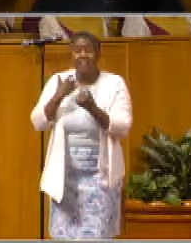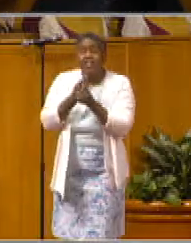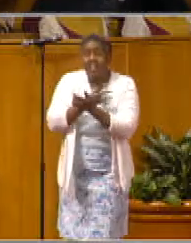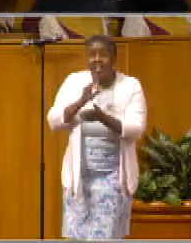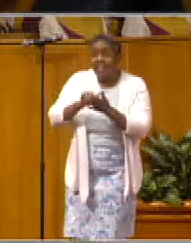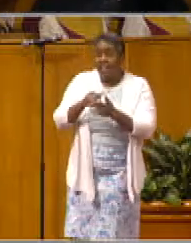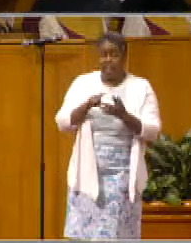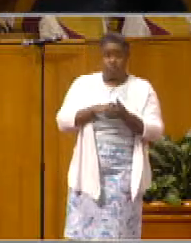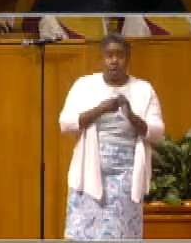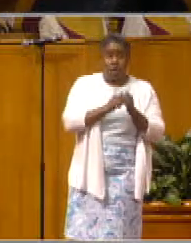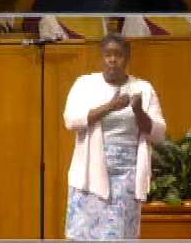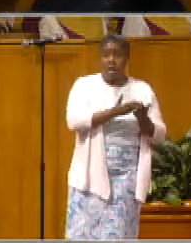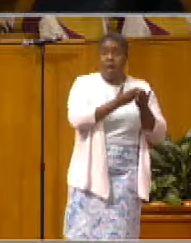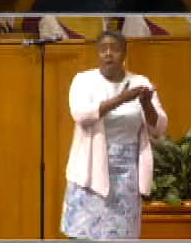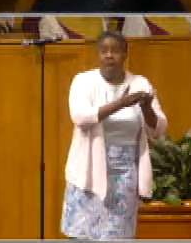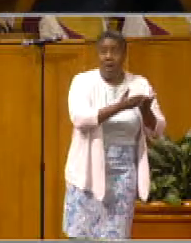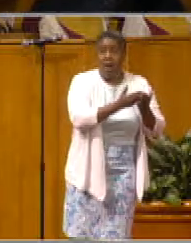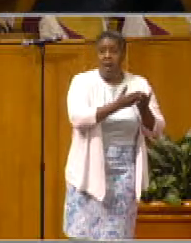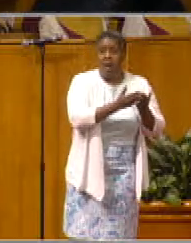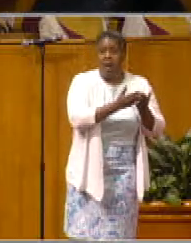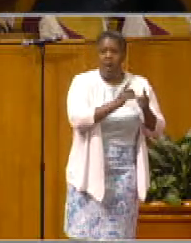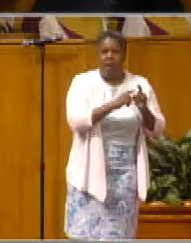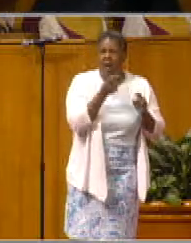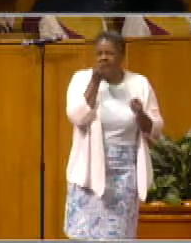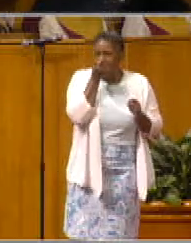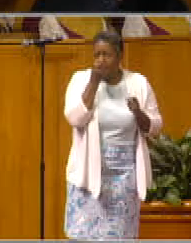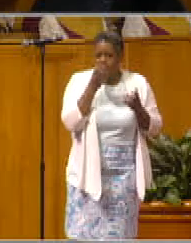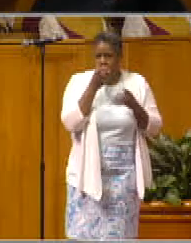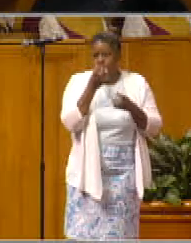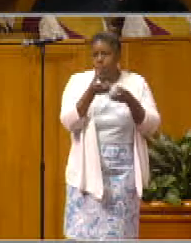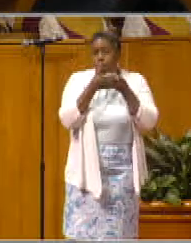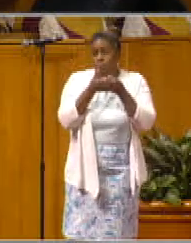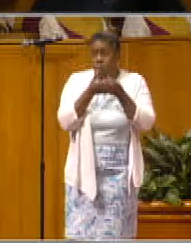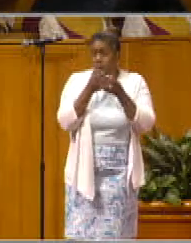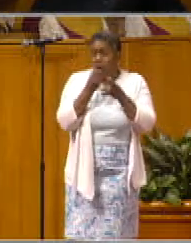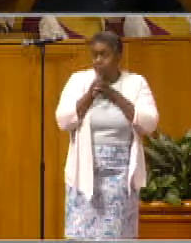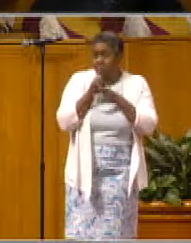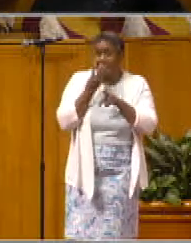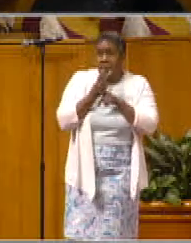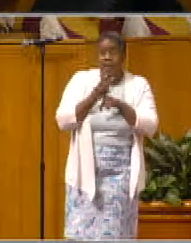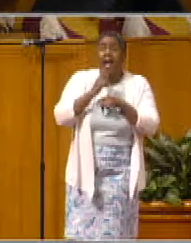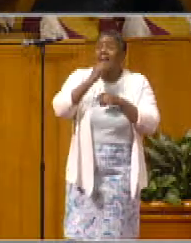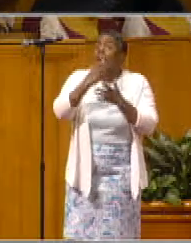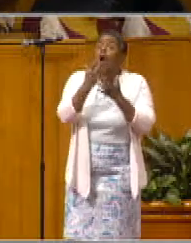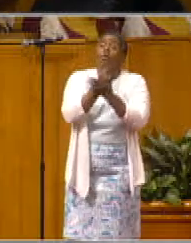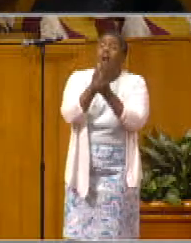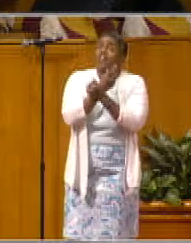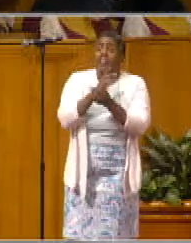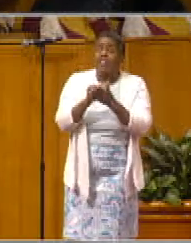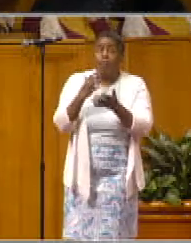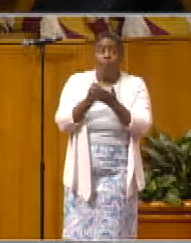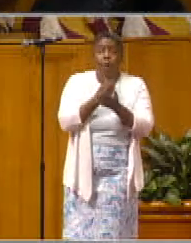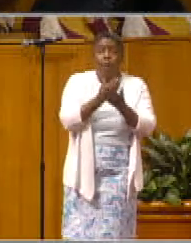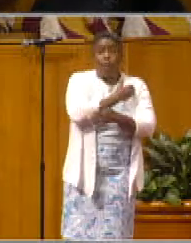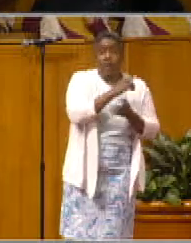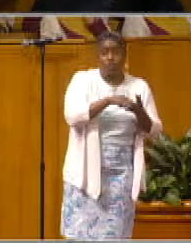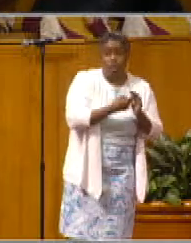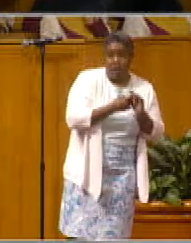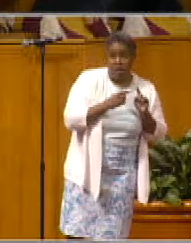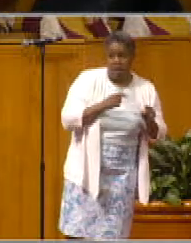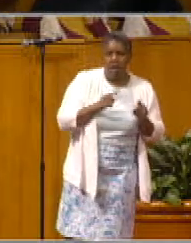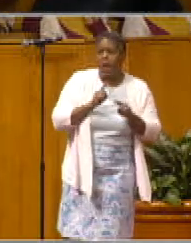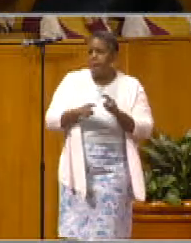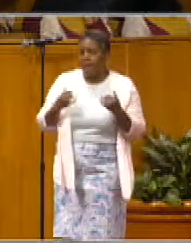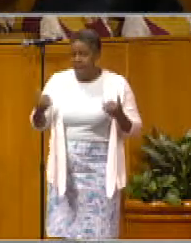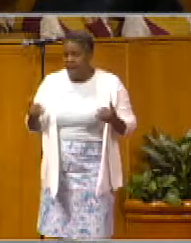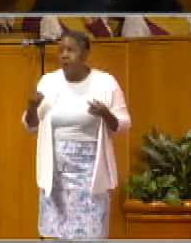sail with. They just had a little something, something. They didn't earn everything they were earning before it started, but